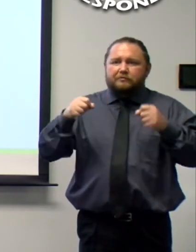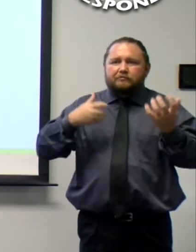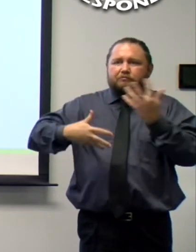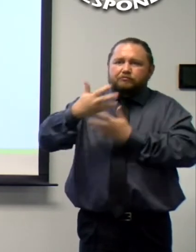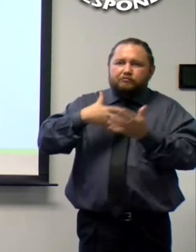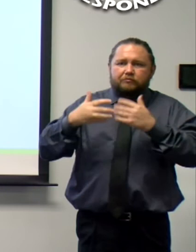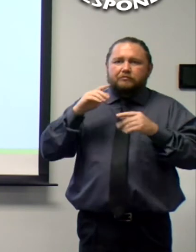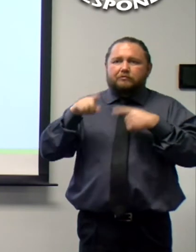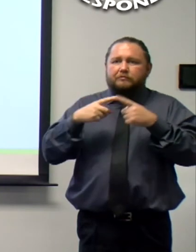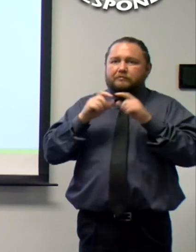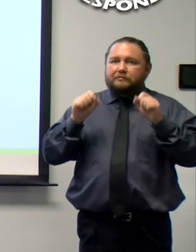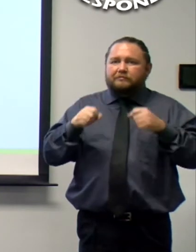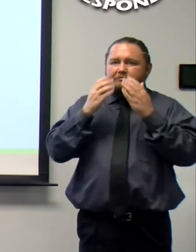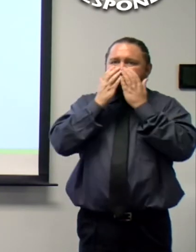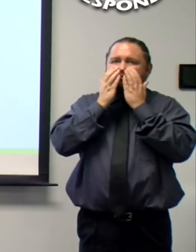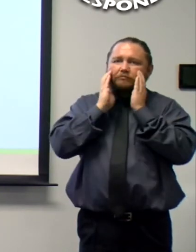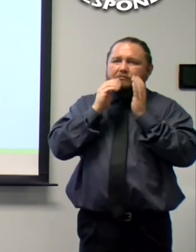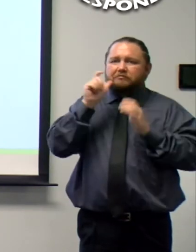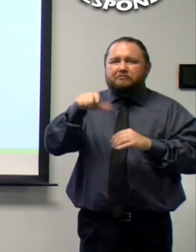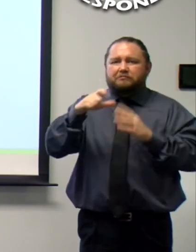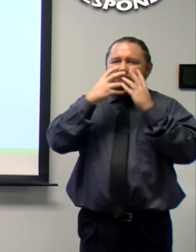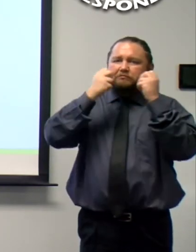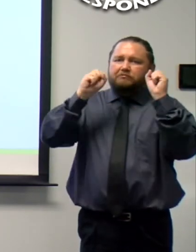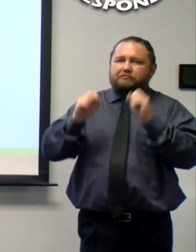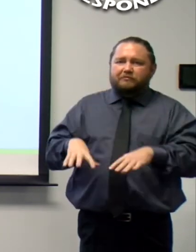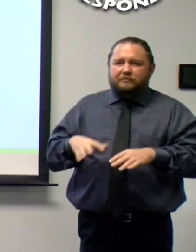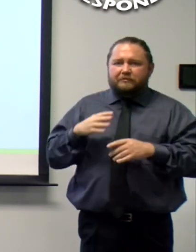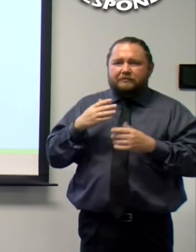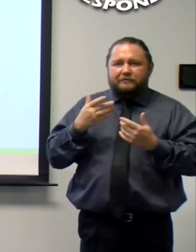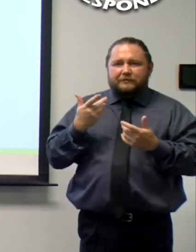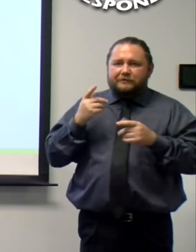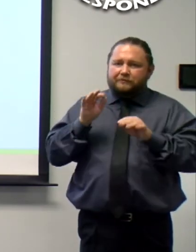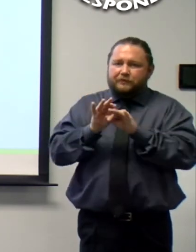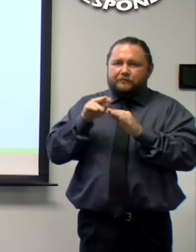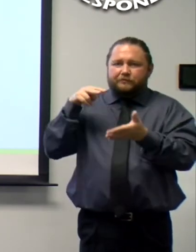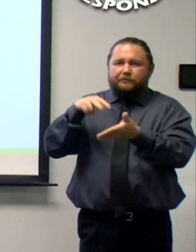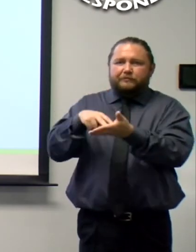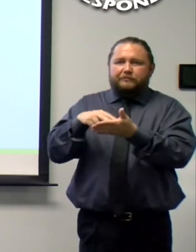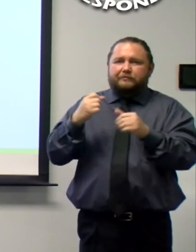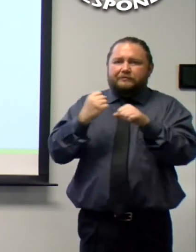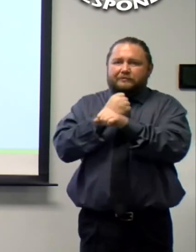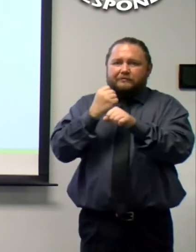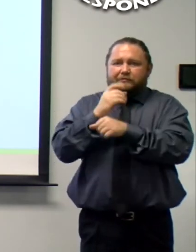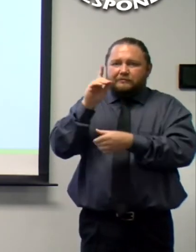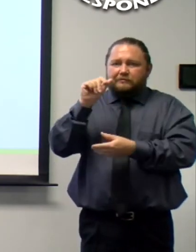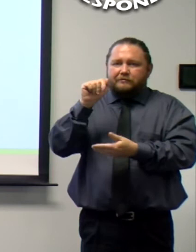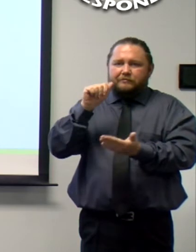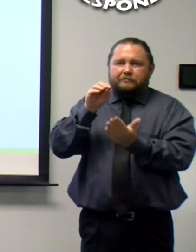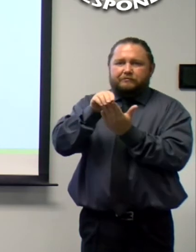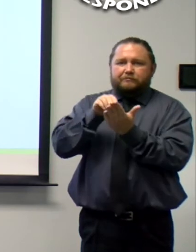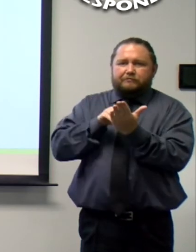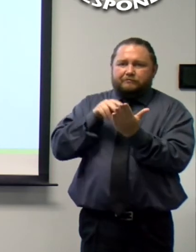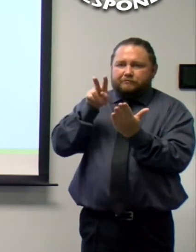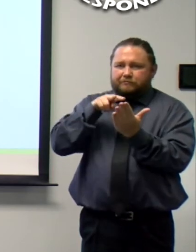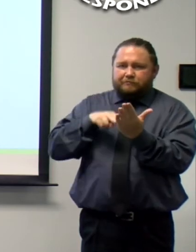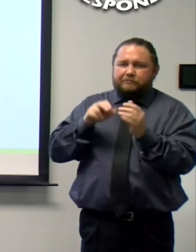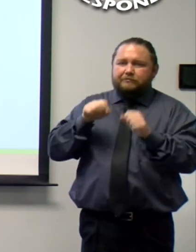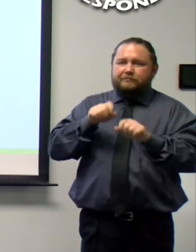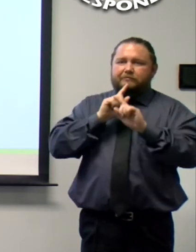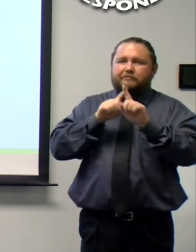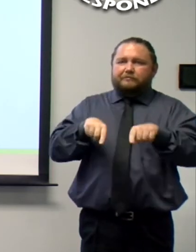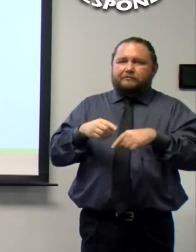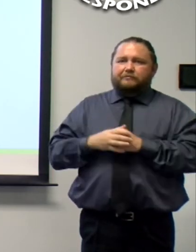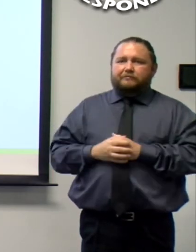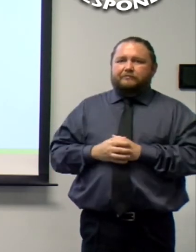that decrease, that's when we'll know that we can lighten up on some of the efforts that we have in place, because then we know that we've had an